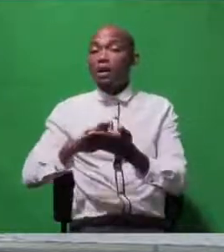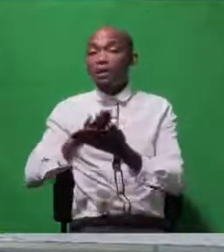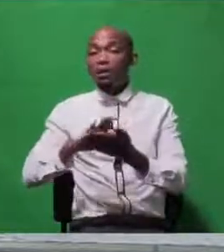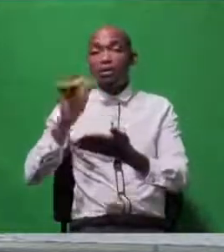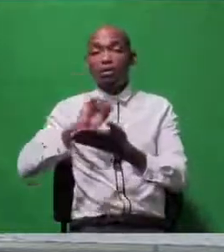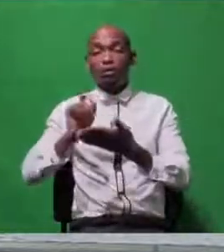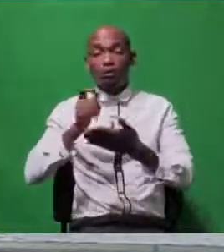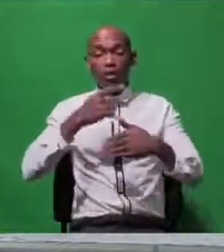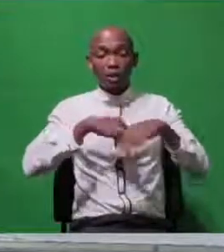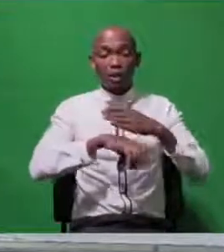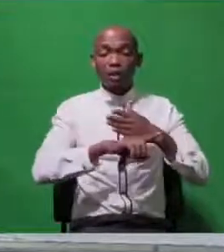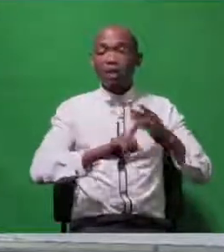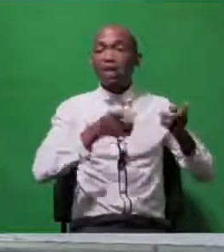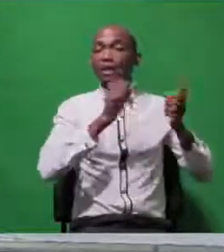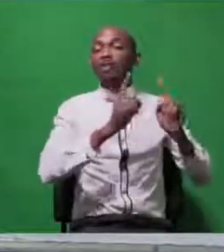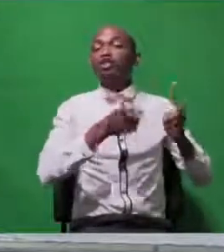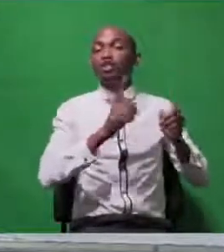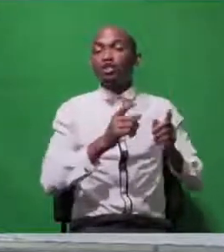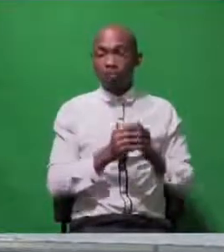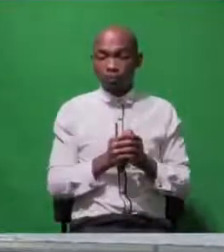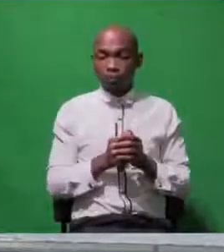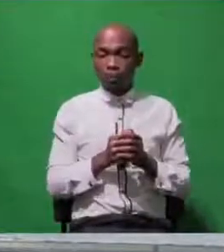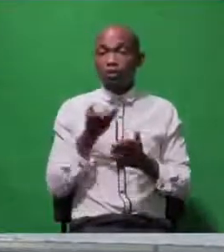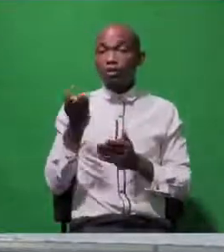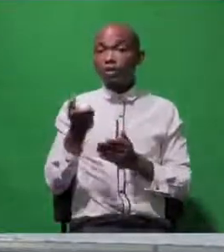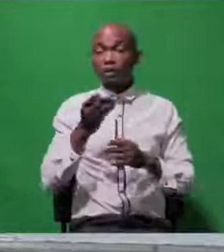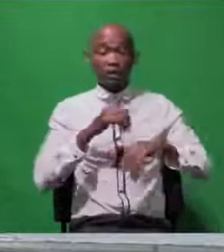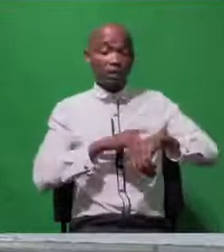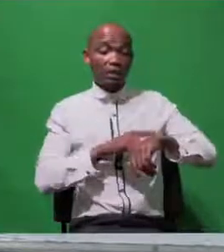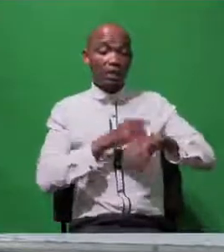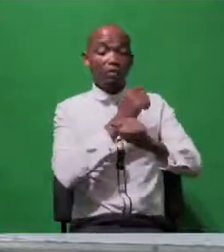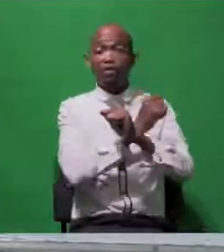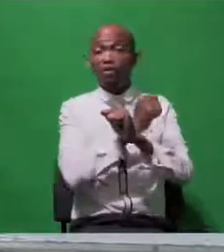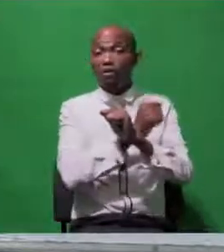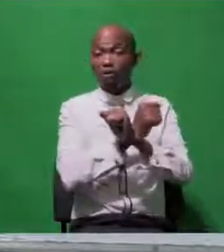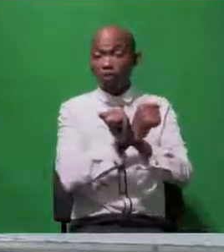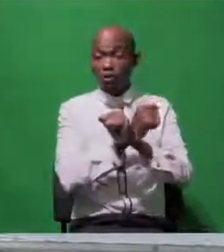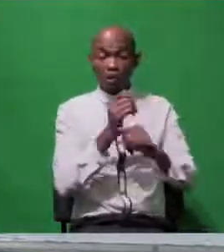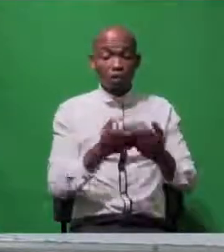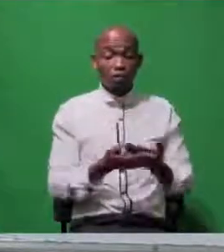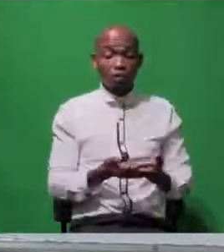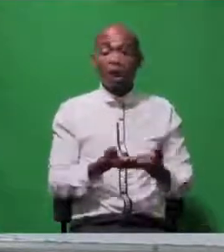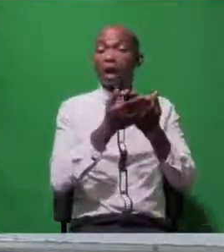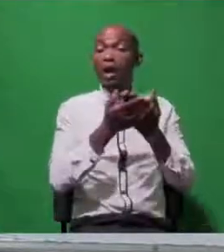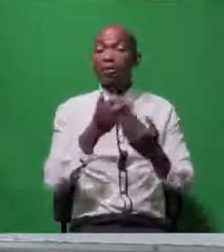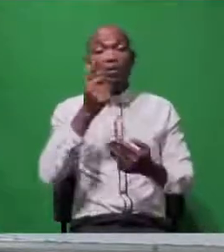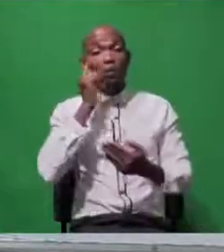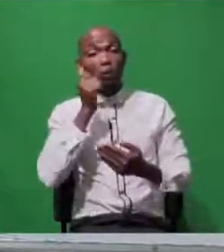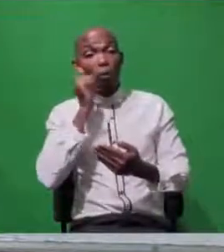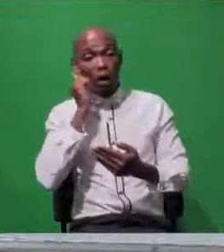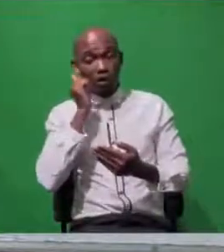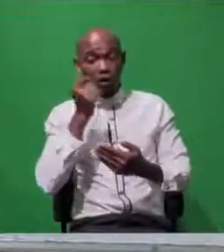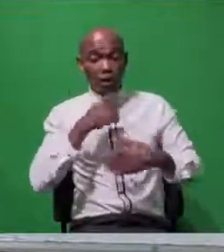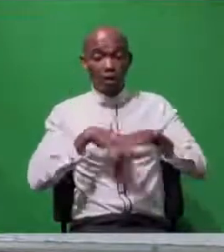these Africans worked alongside colonial masters to help the whites